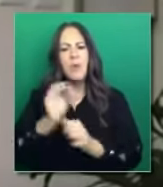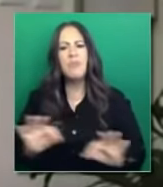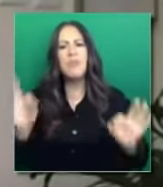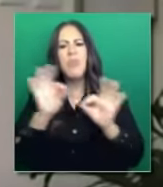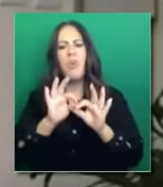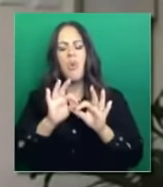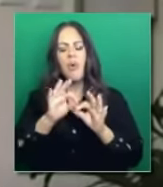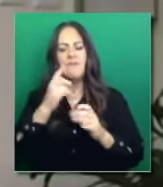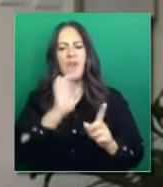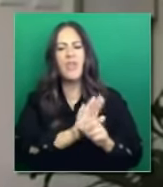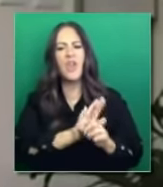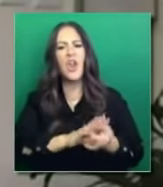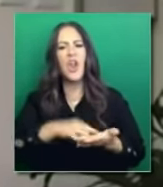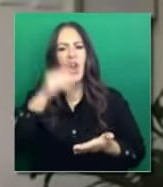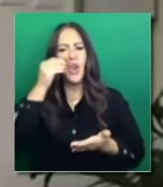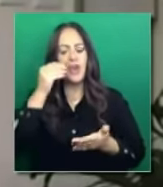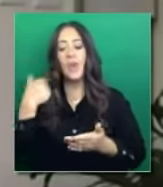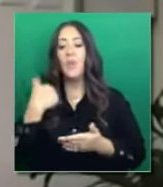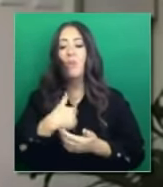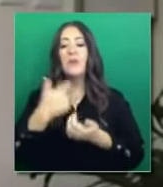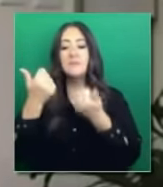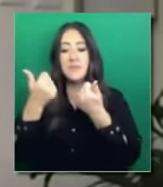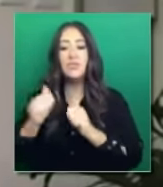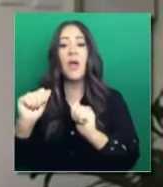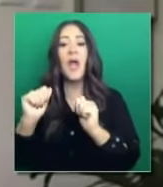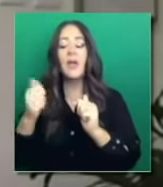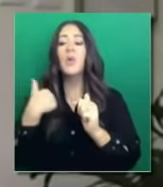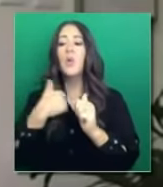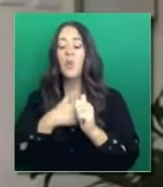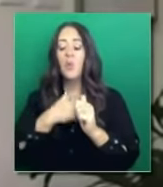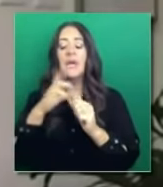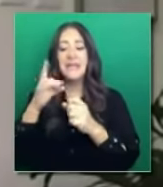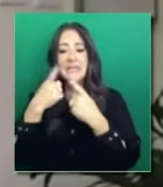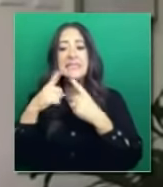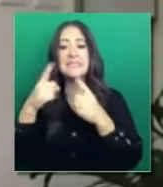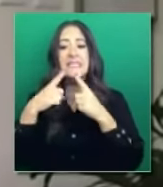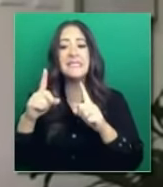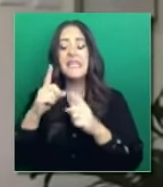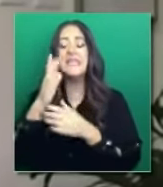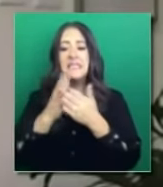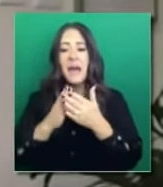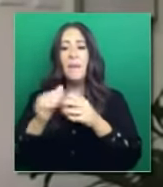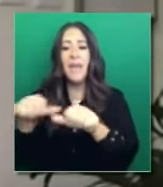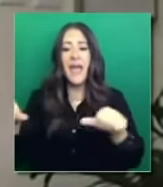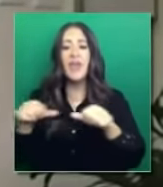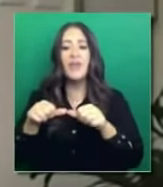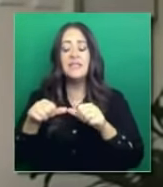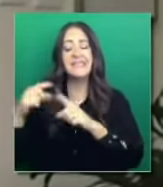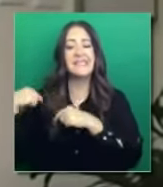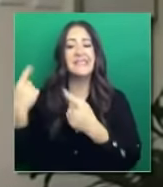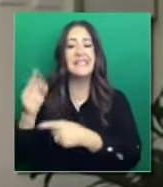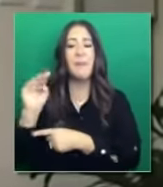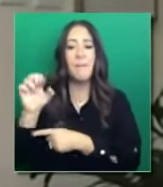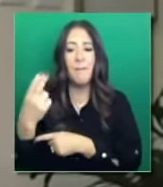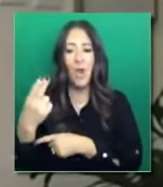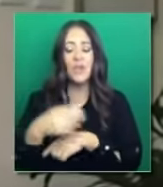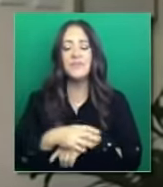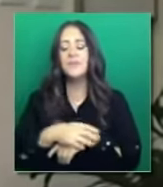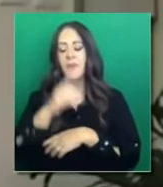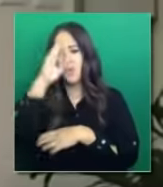We have been trying and succeeding in many respects to solve for learning since March. We insisted, like many